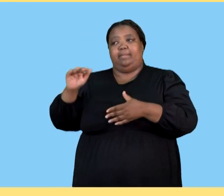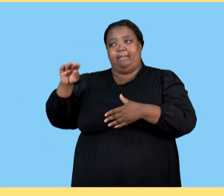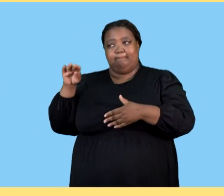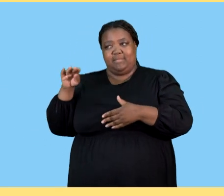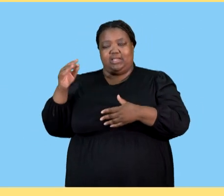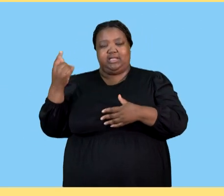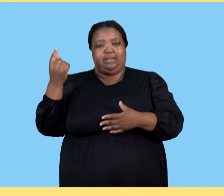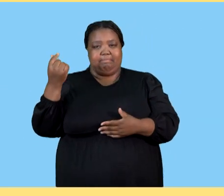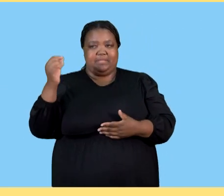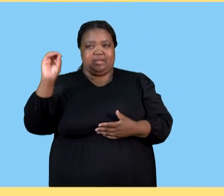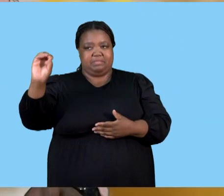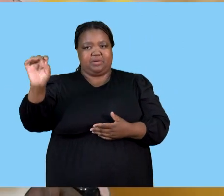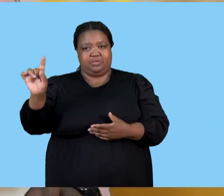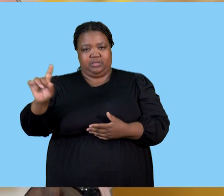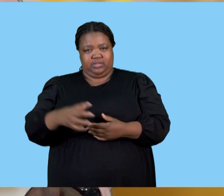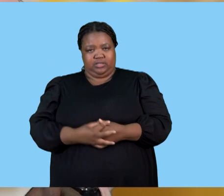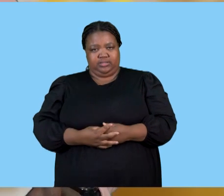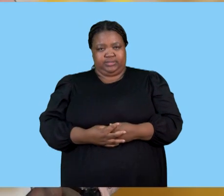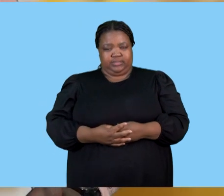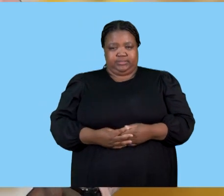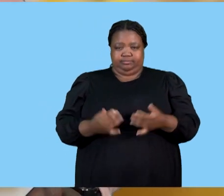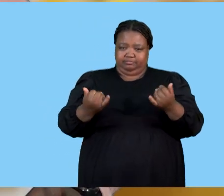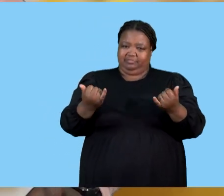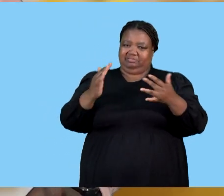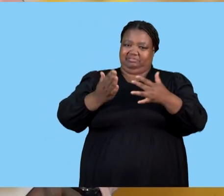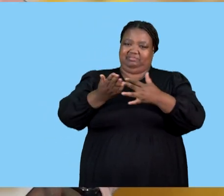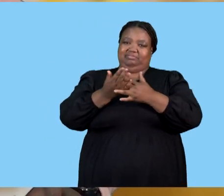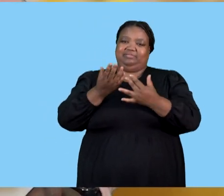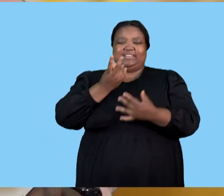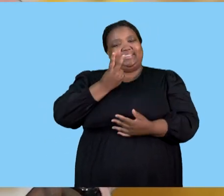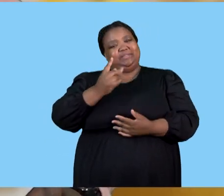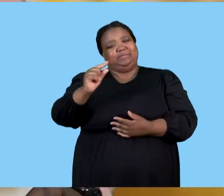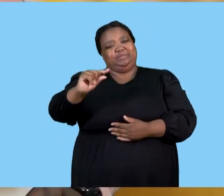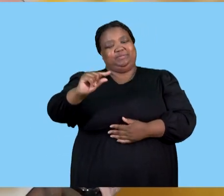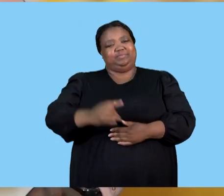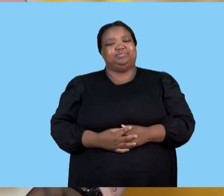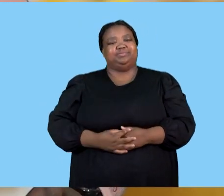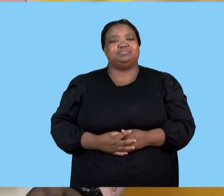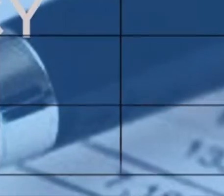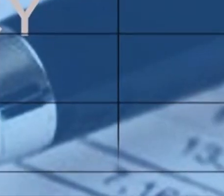bank balance. Dear learners, let's go for an ad break, and I'll see you shortly.